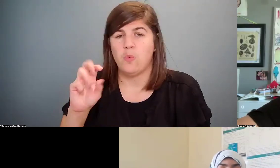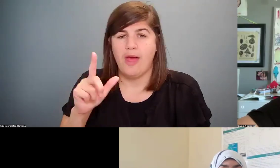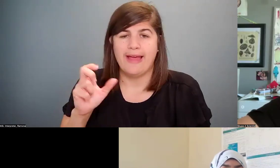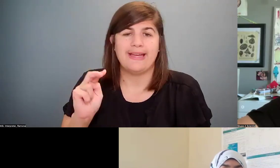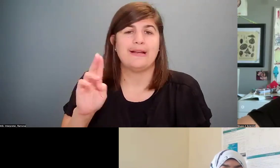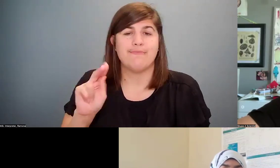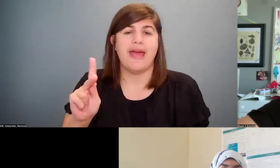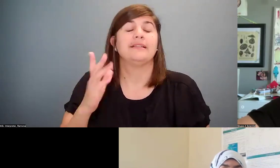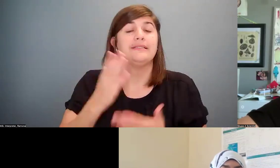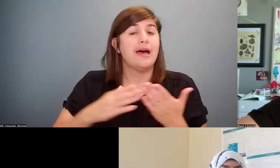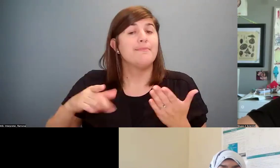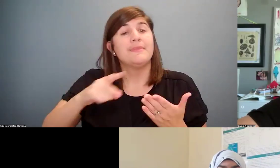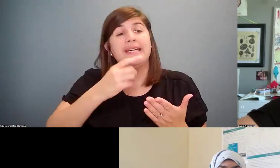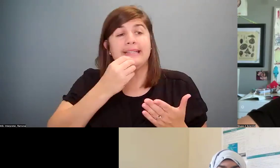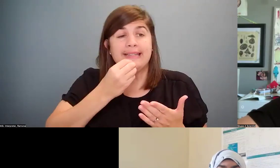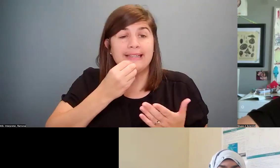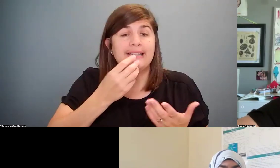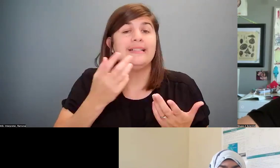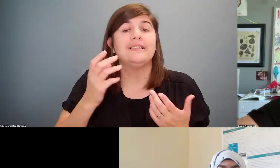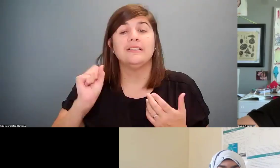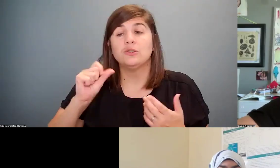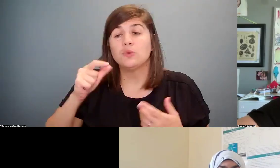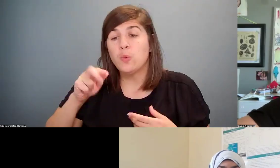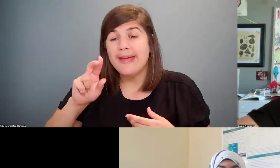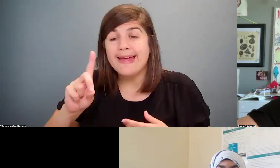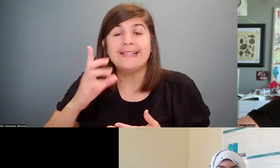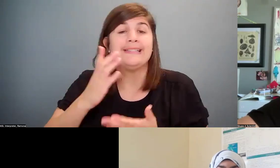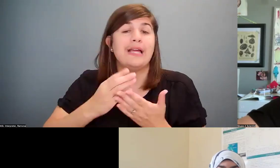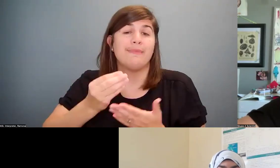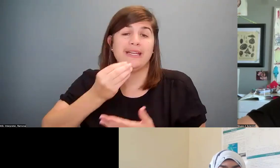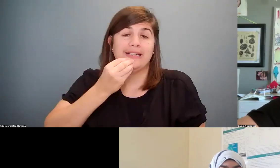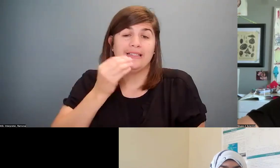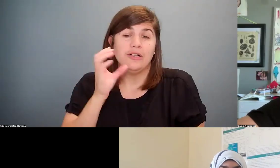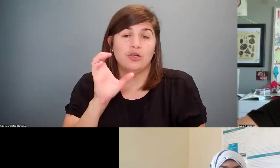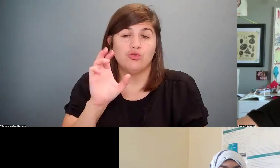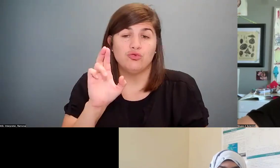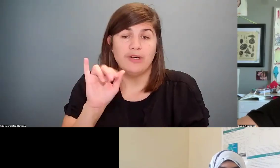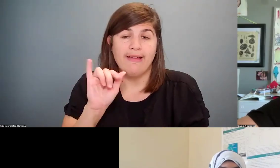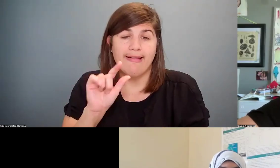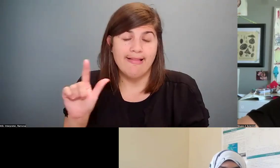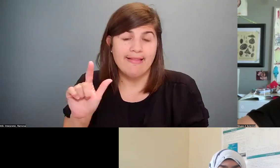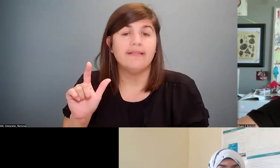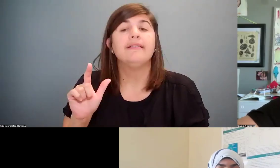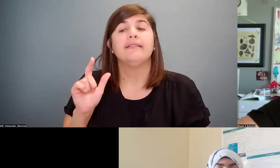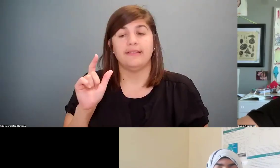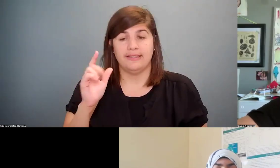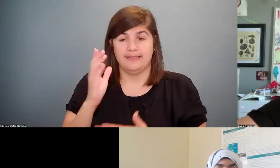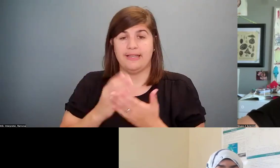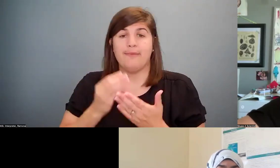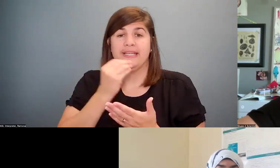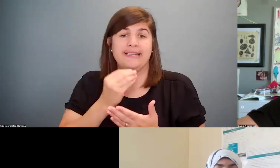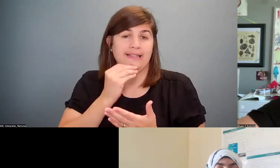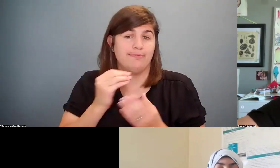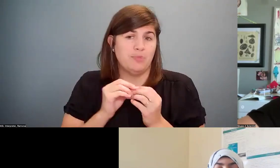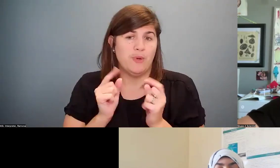eat squid. There are some whales, like blue whales, that feed on krill. And then other whales, like North Atlantic right whales, that feed on even